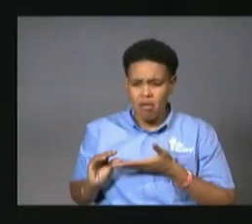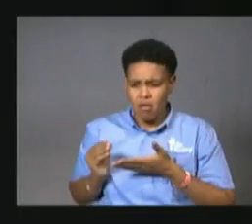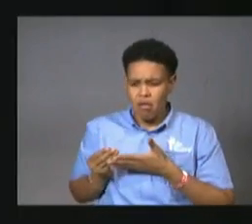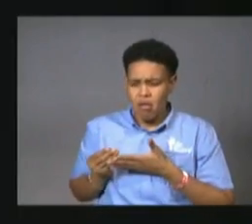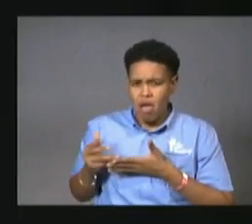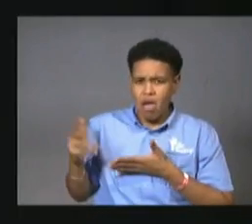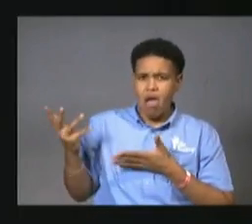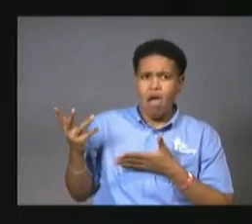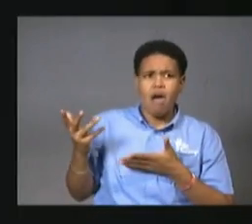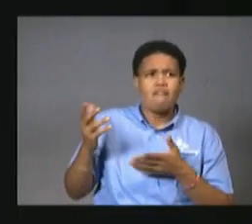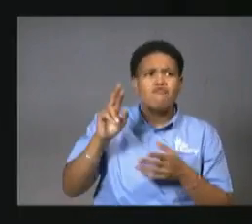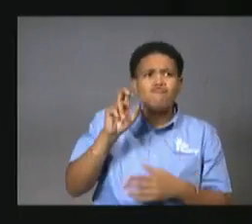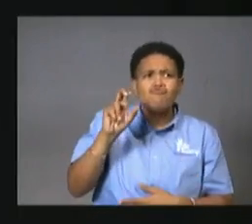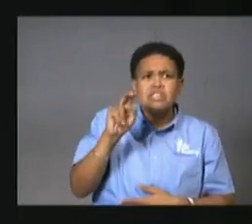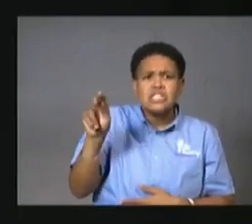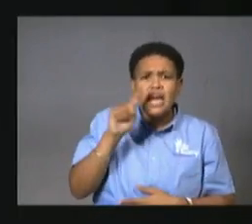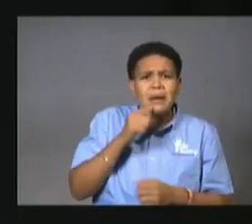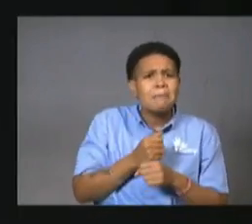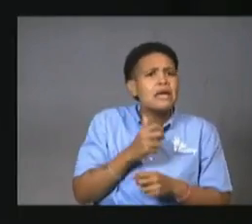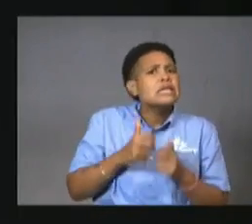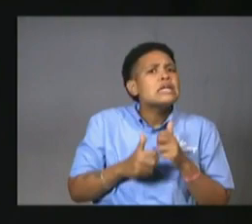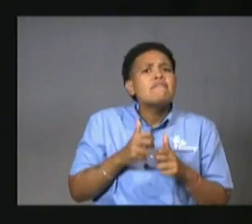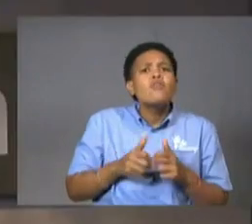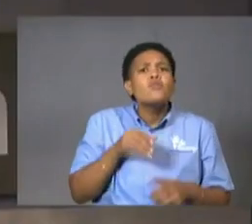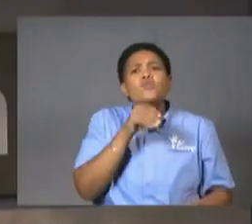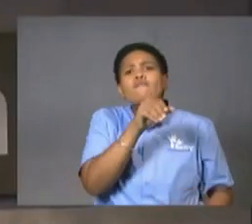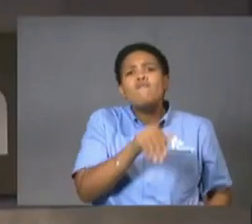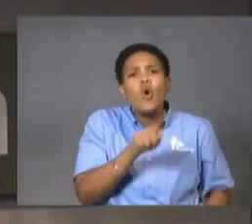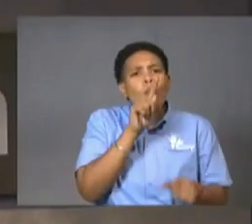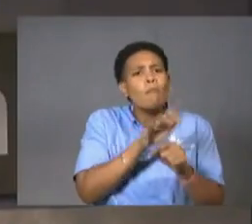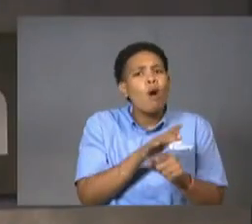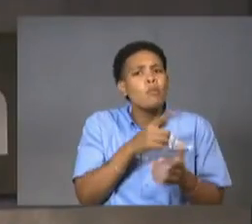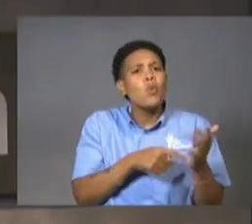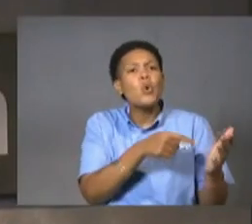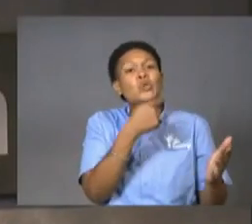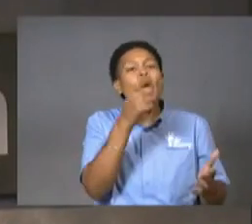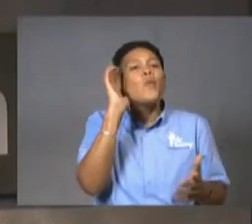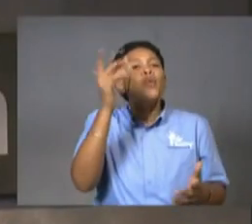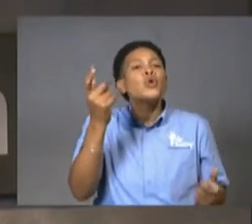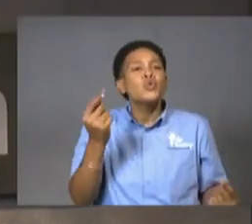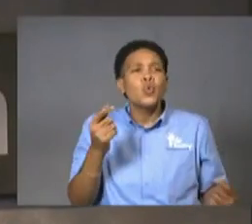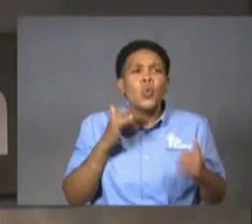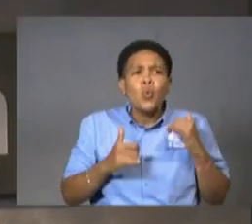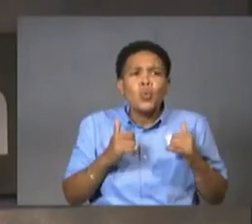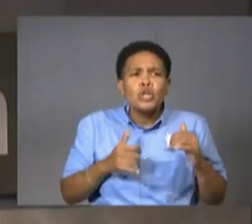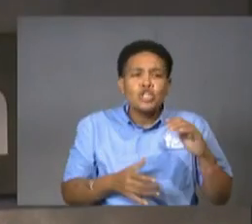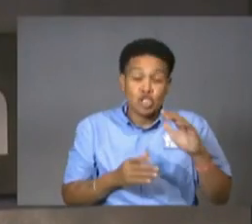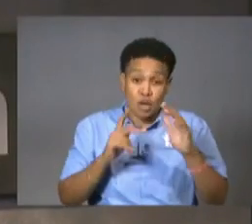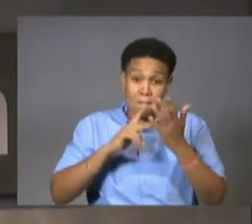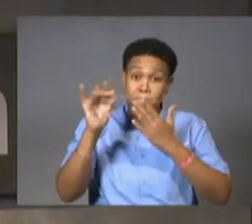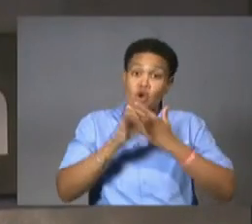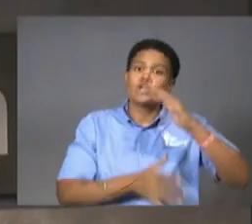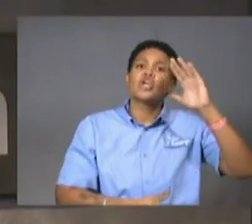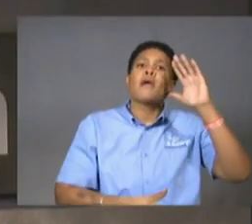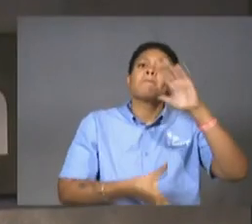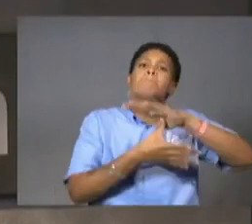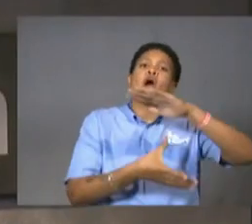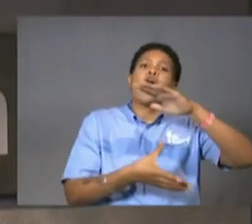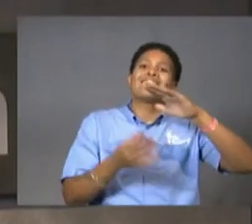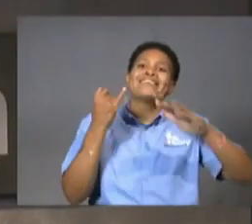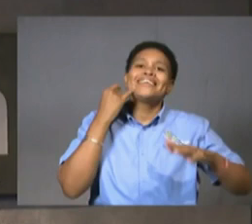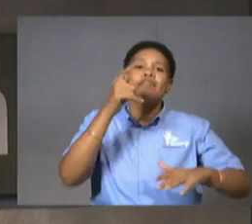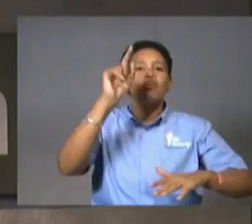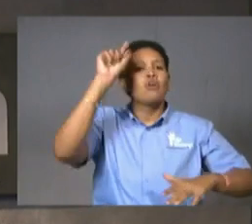to fund all the promises your party has made in the manifesto. Now, which projects would be prioritized if your party should form the